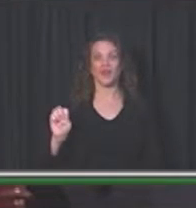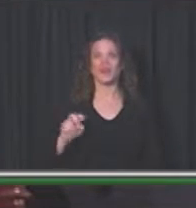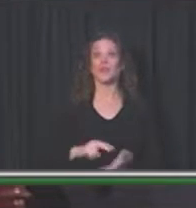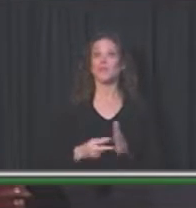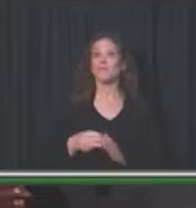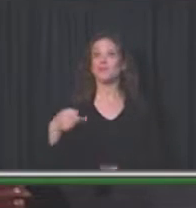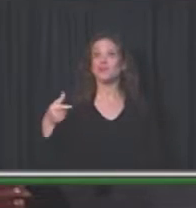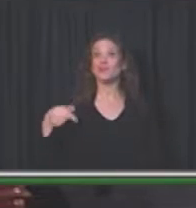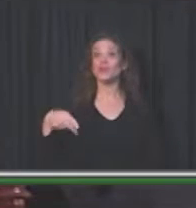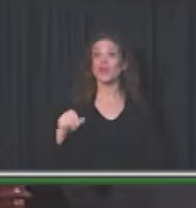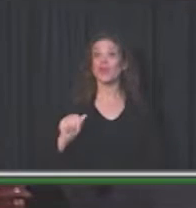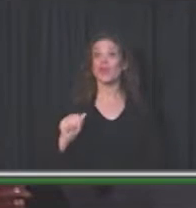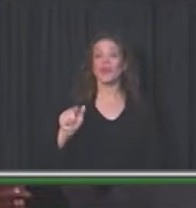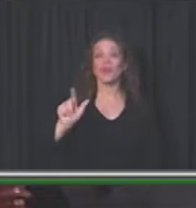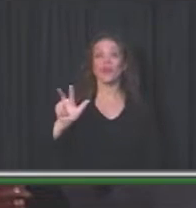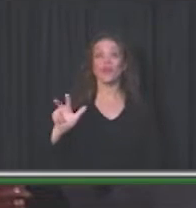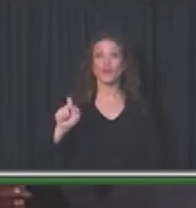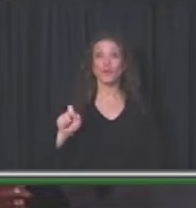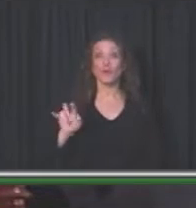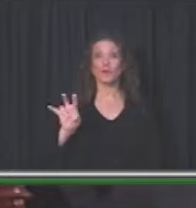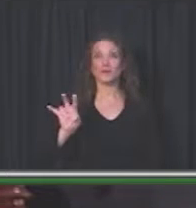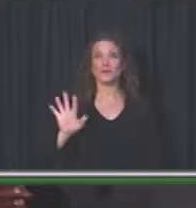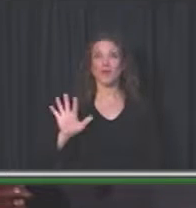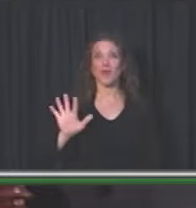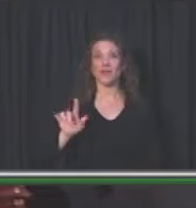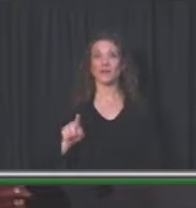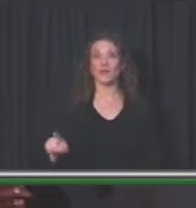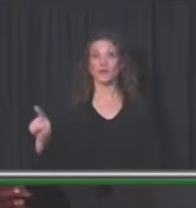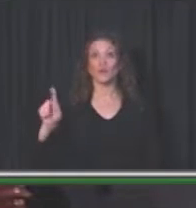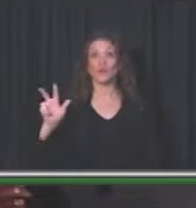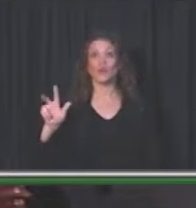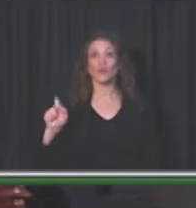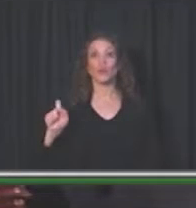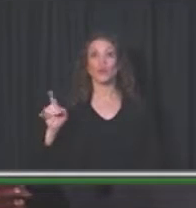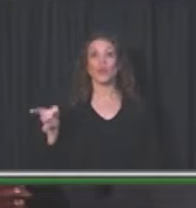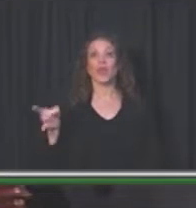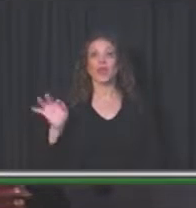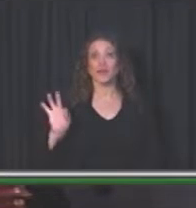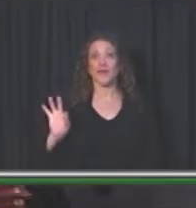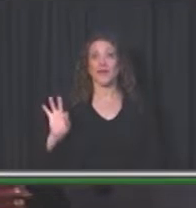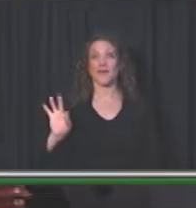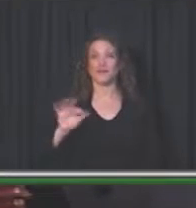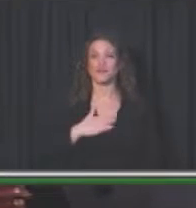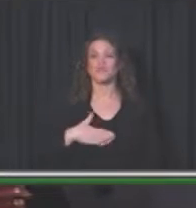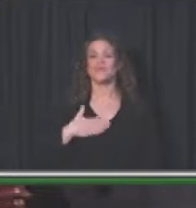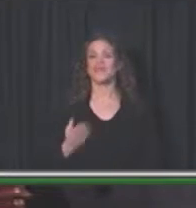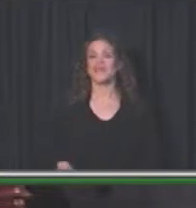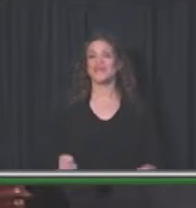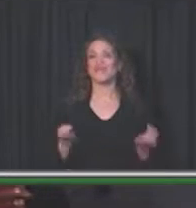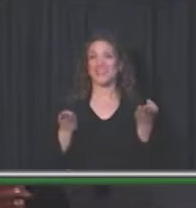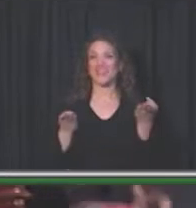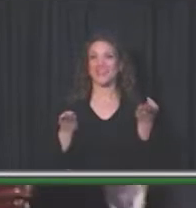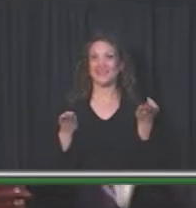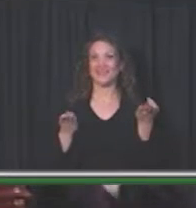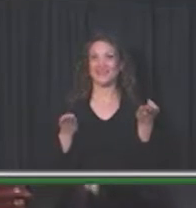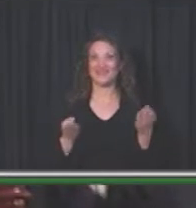between 3.75 and 3.89. Please stand.